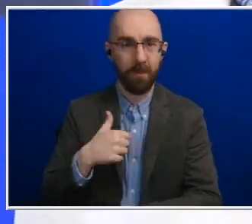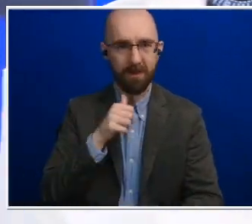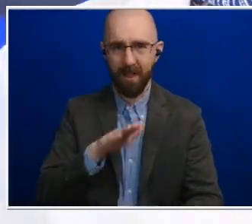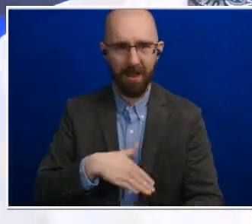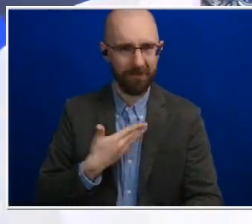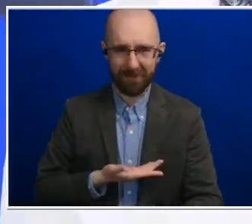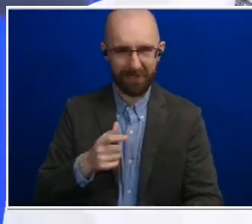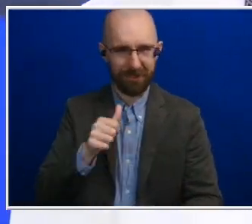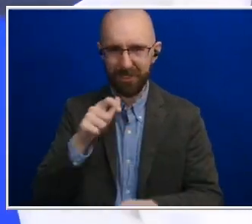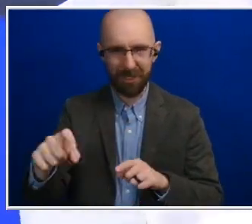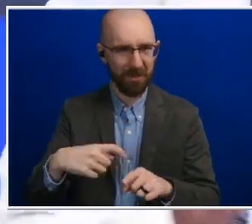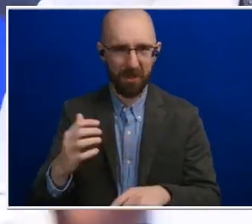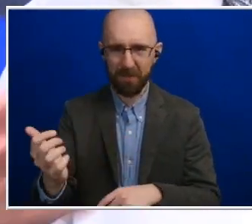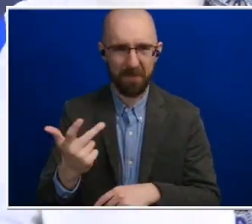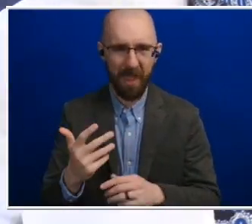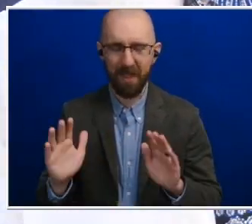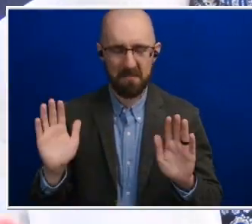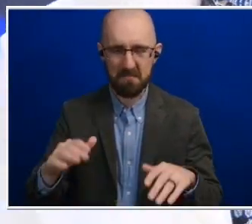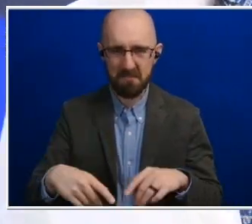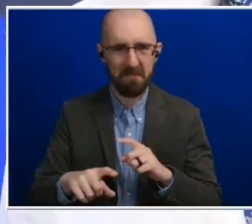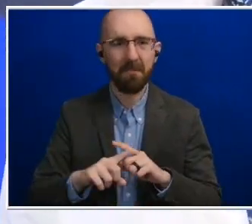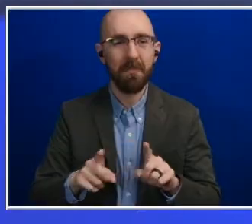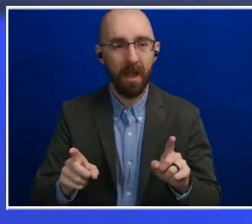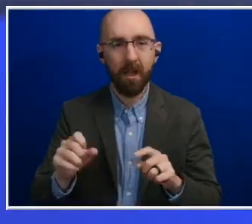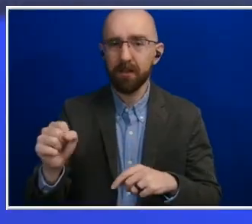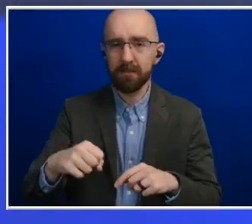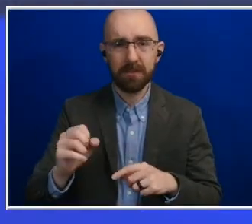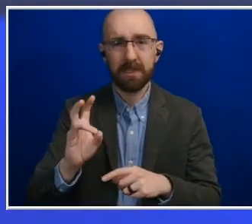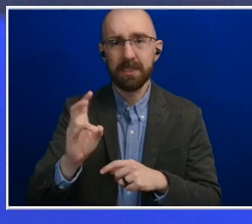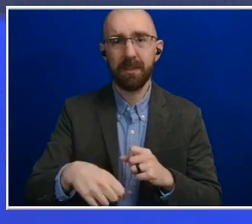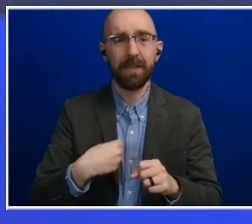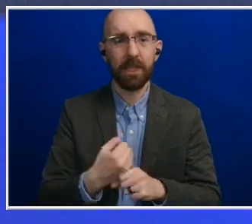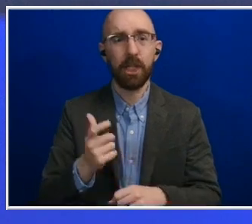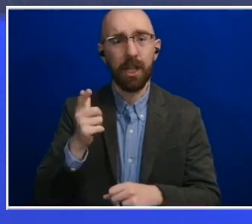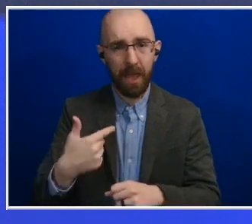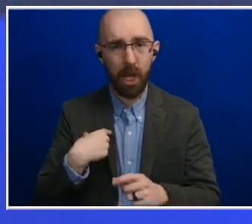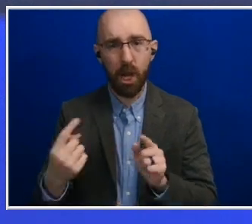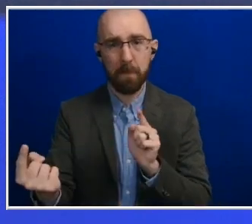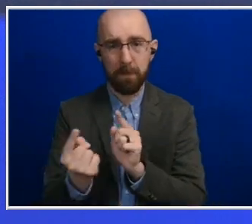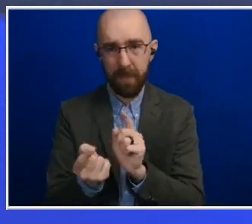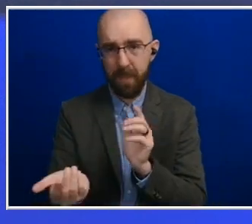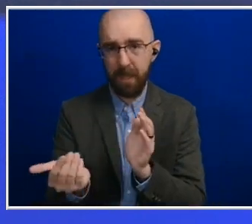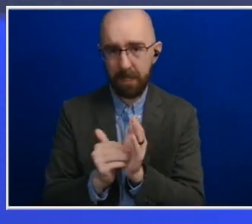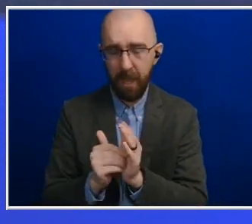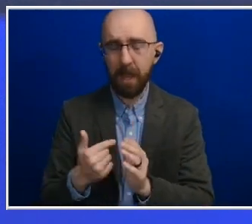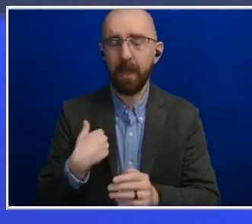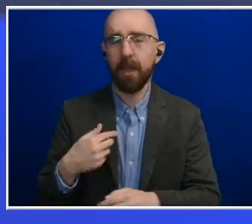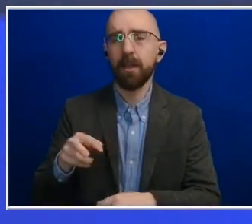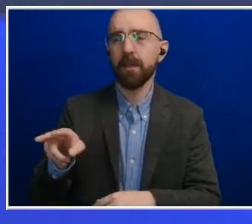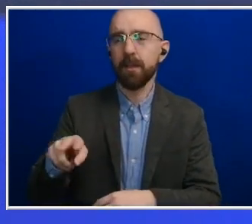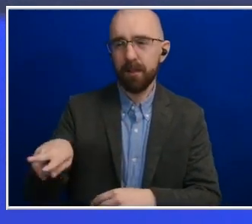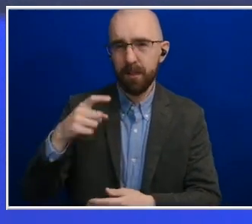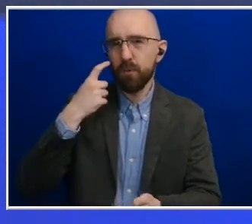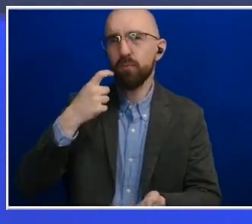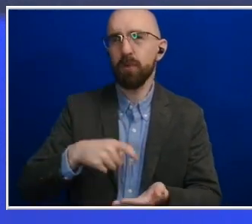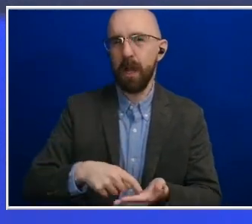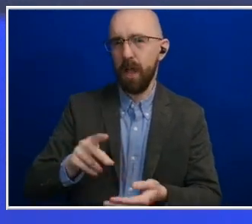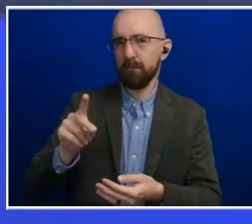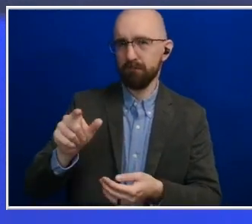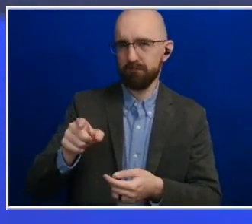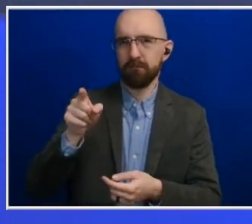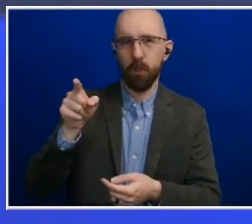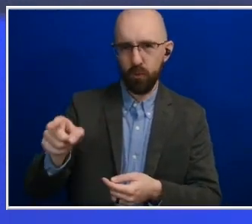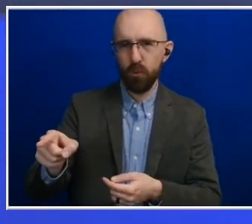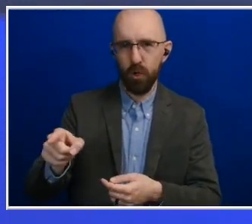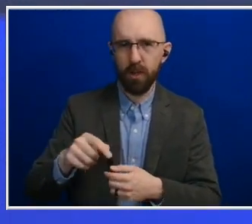back, but yeah, 7 years later, I meet her back, and I was able to, I did recognize it right away that it was her, and